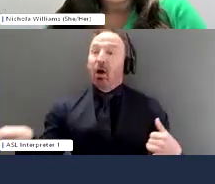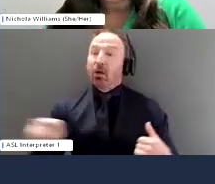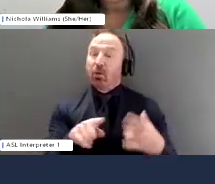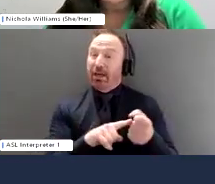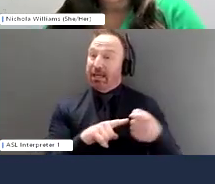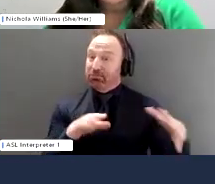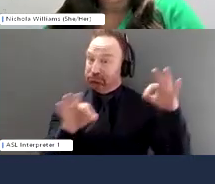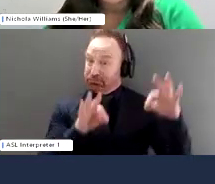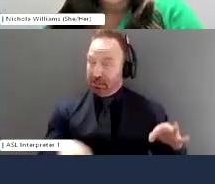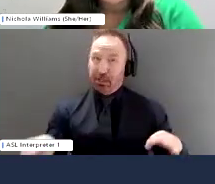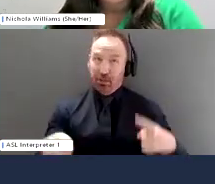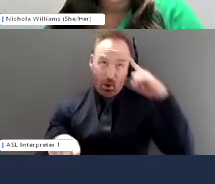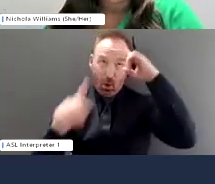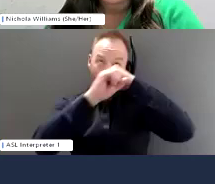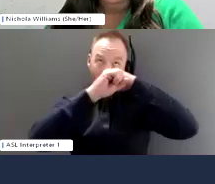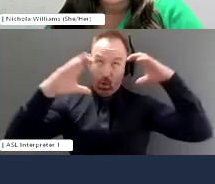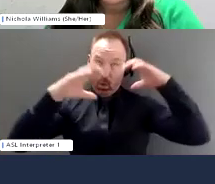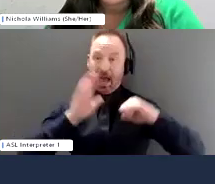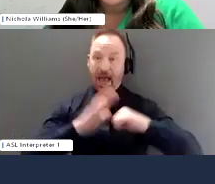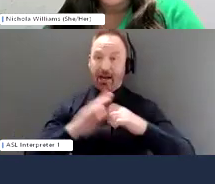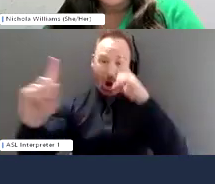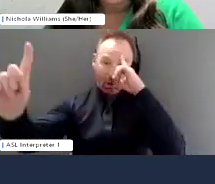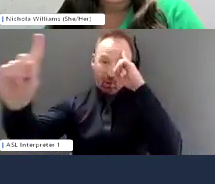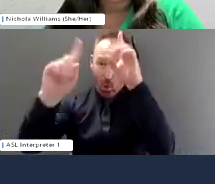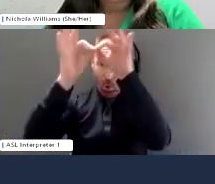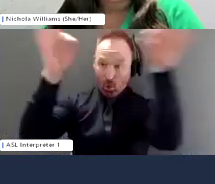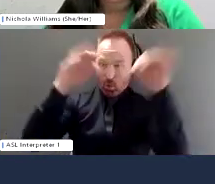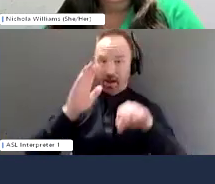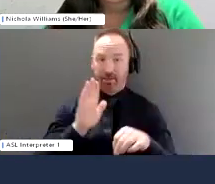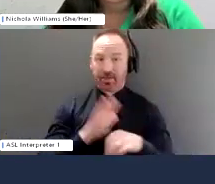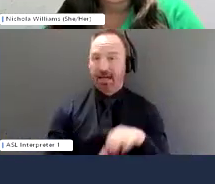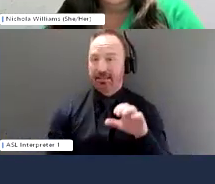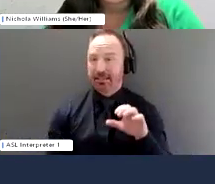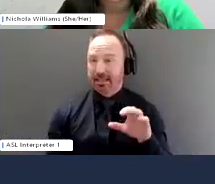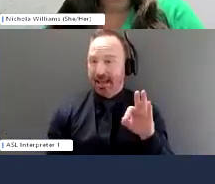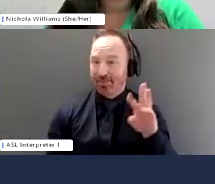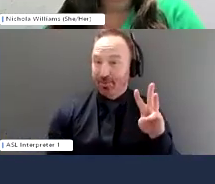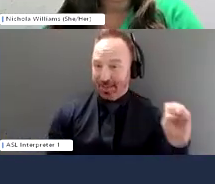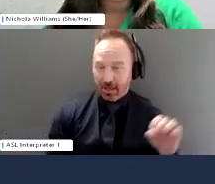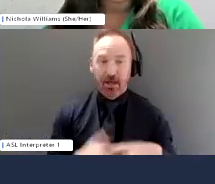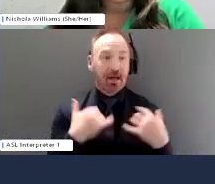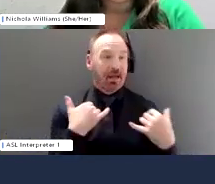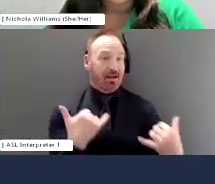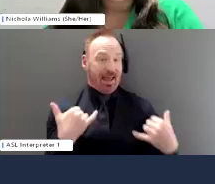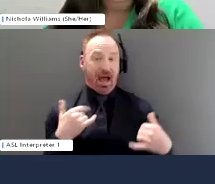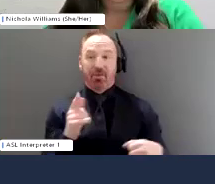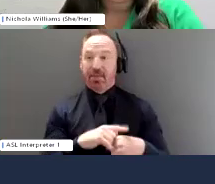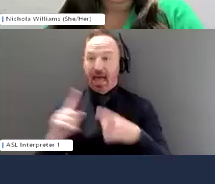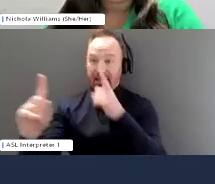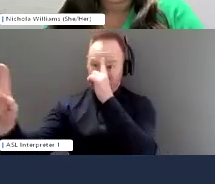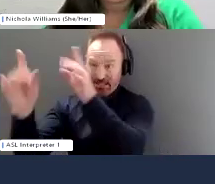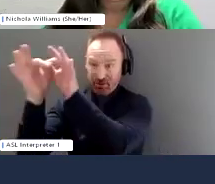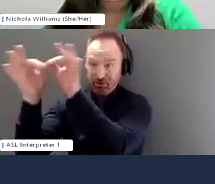the mission that drives our work at CCFWE, let's take a closer look at how we put that mission into